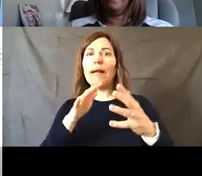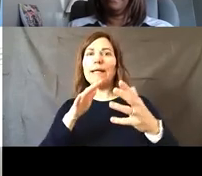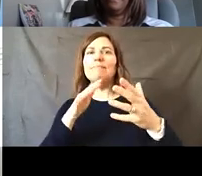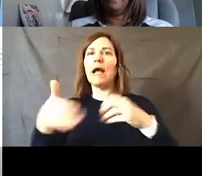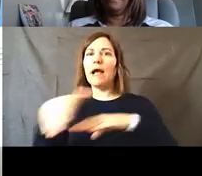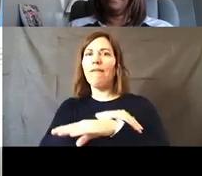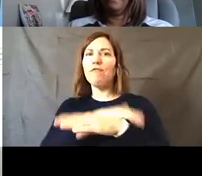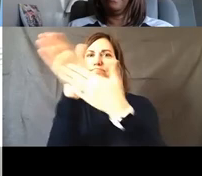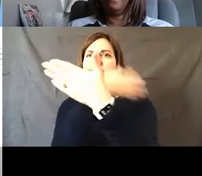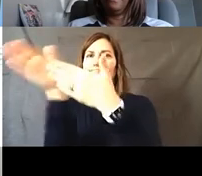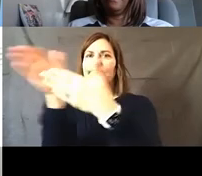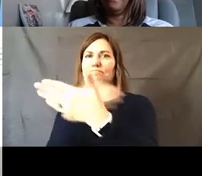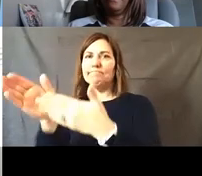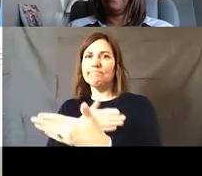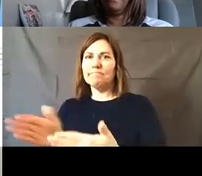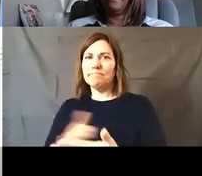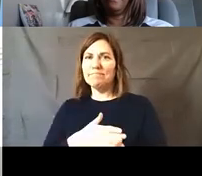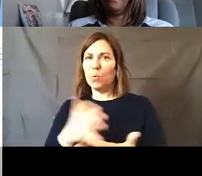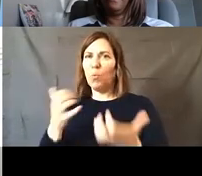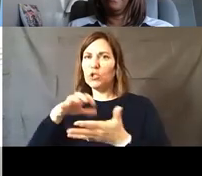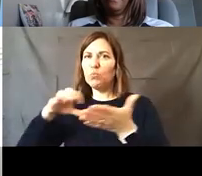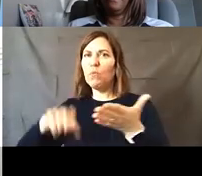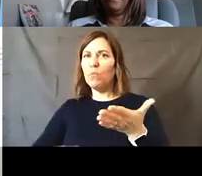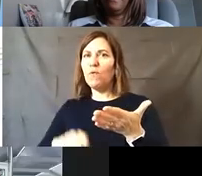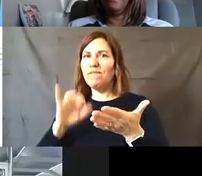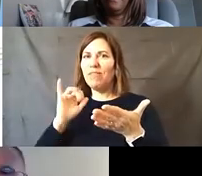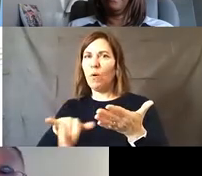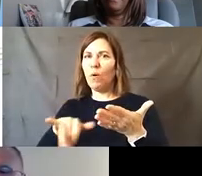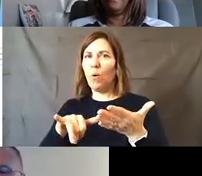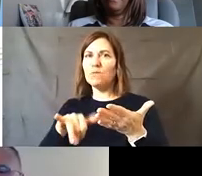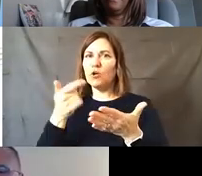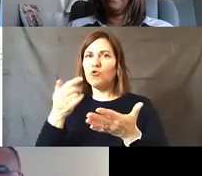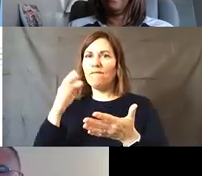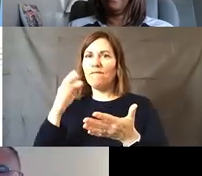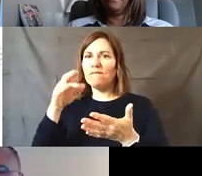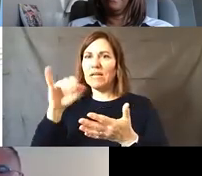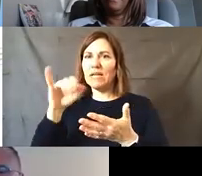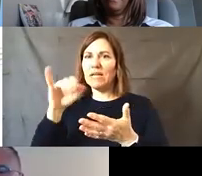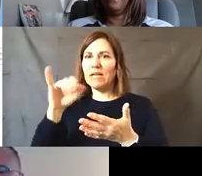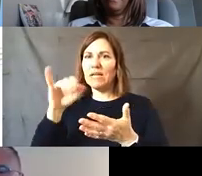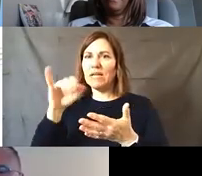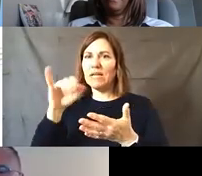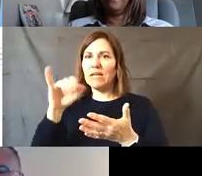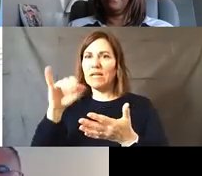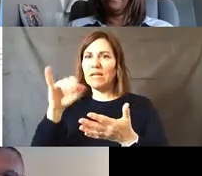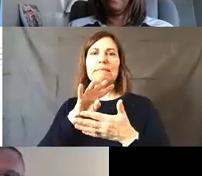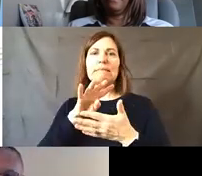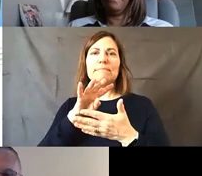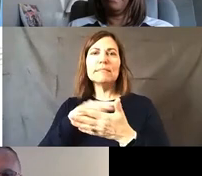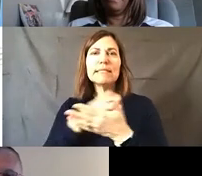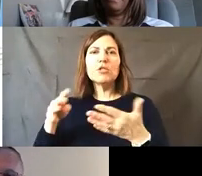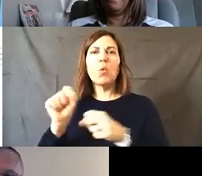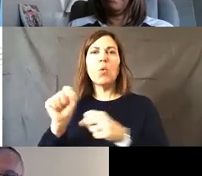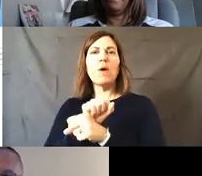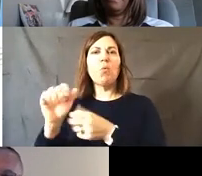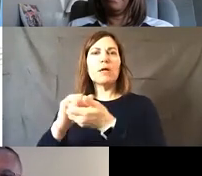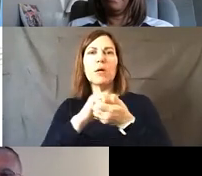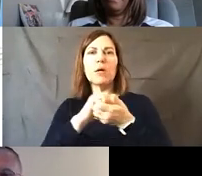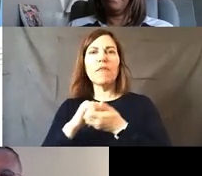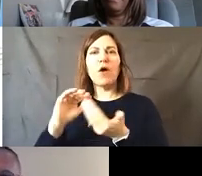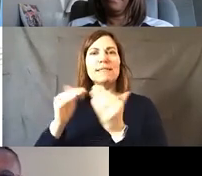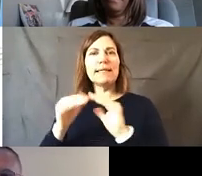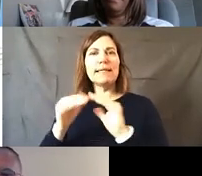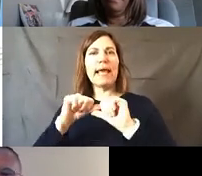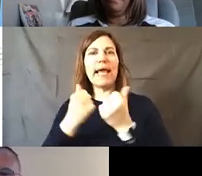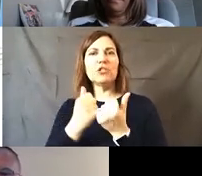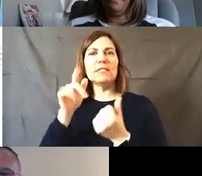But there's a complete restoration scheduled for the building. We're working with all city agencies. Lindsay Powell, I want to thank her